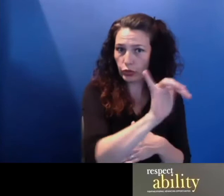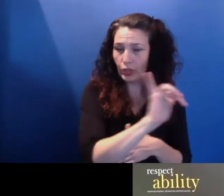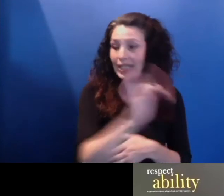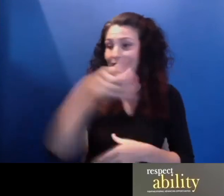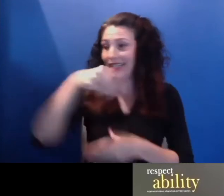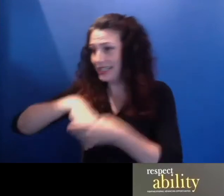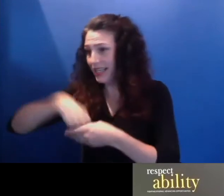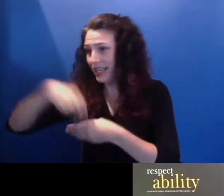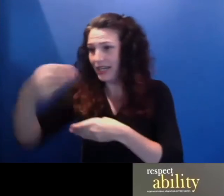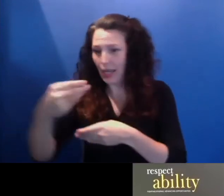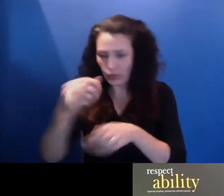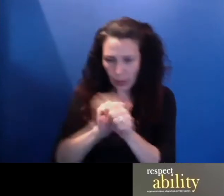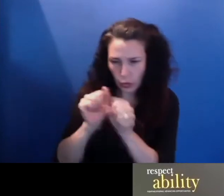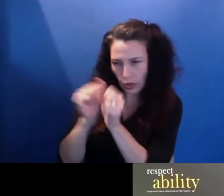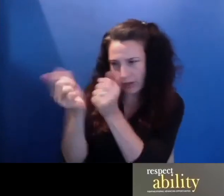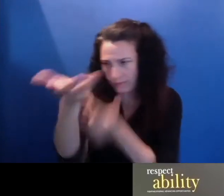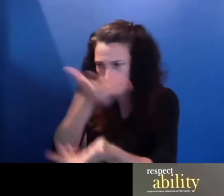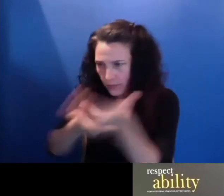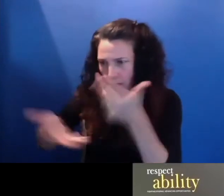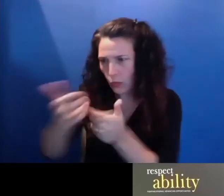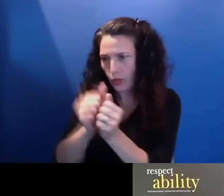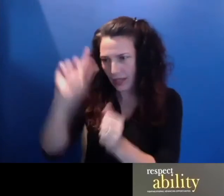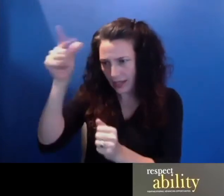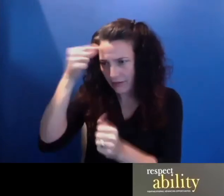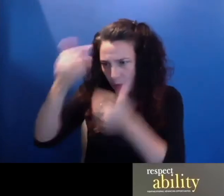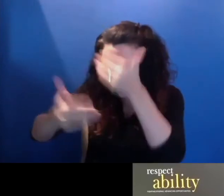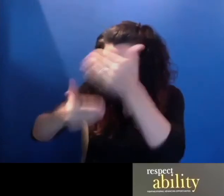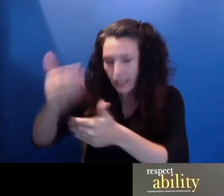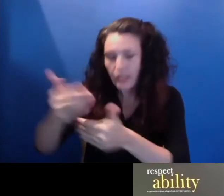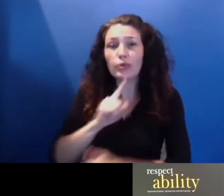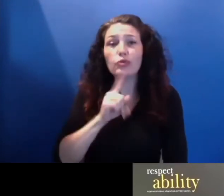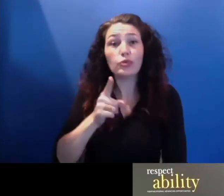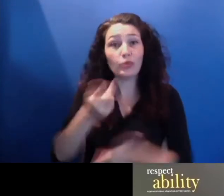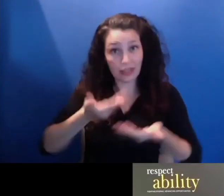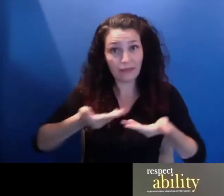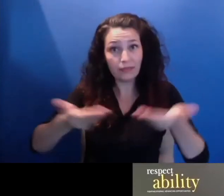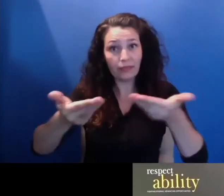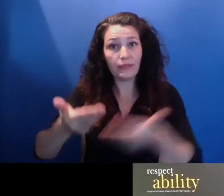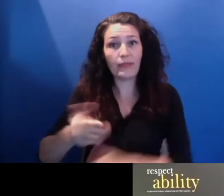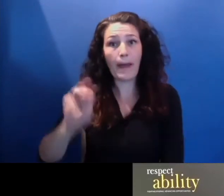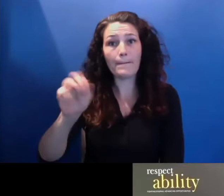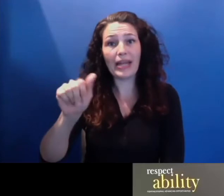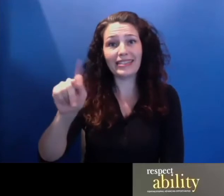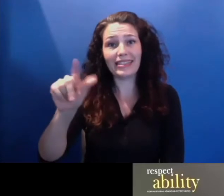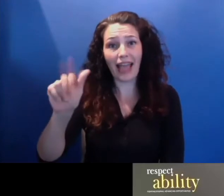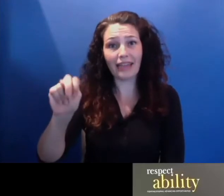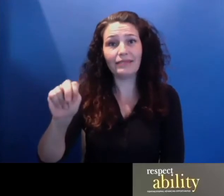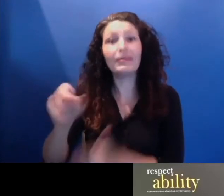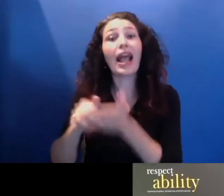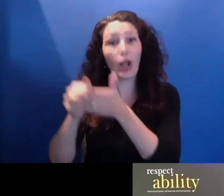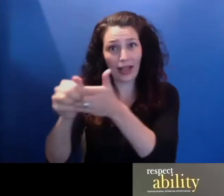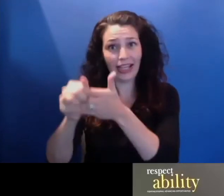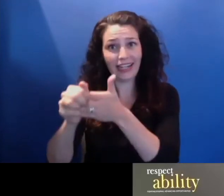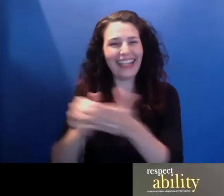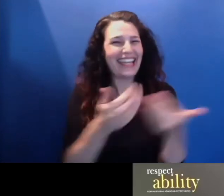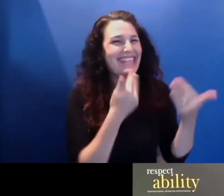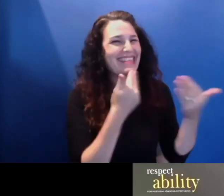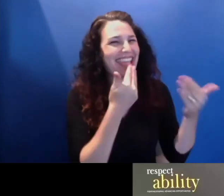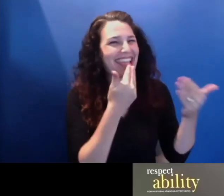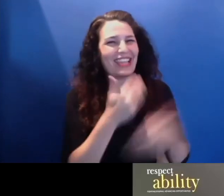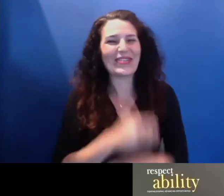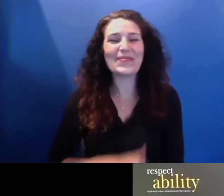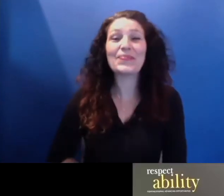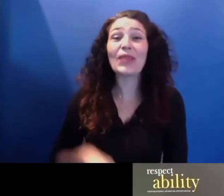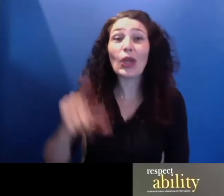true champion. He will introduce our esteemed panel. Matan, lead the way. Thank you, Chairman Bartlett. In 20